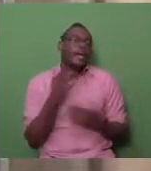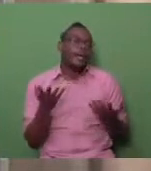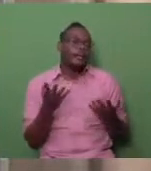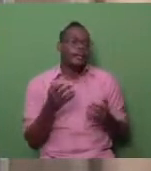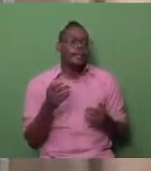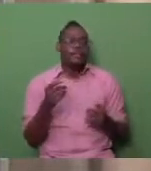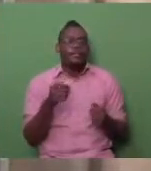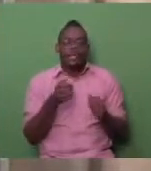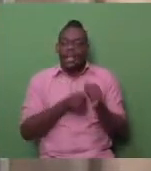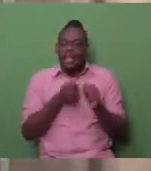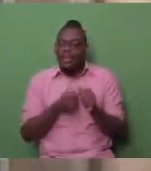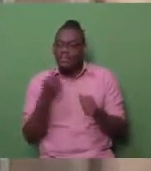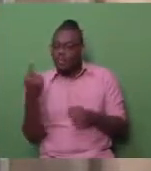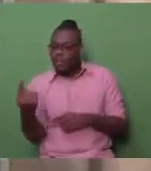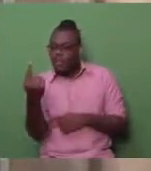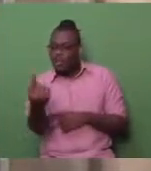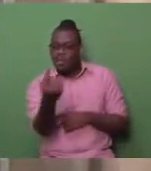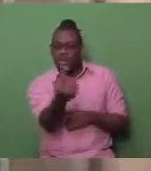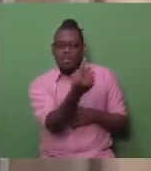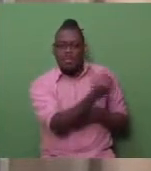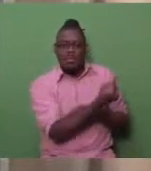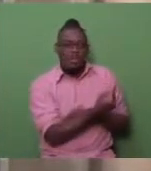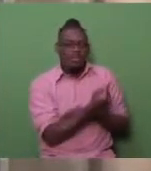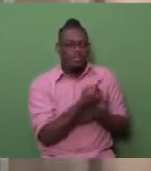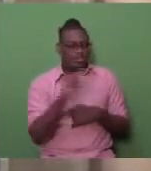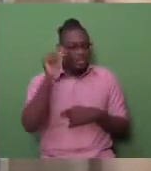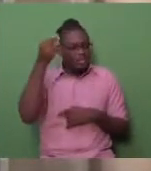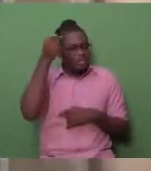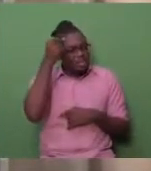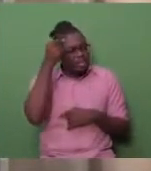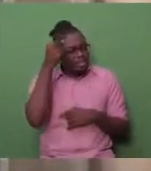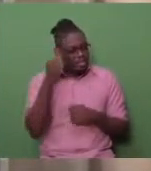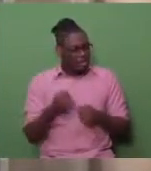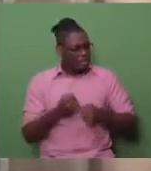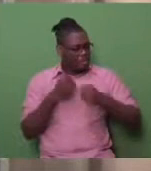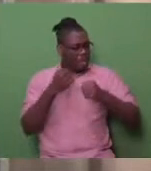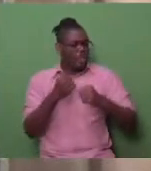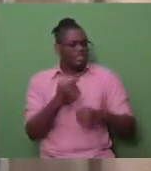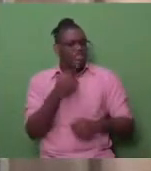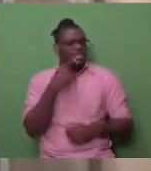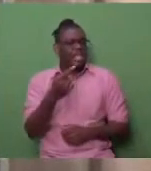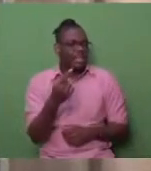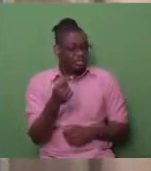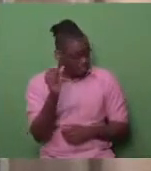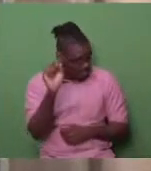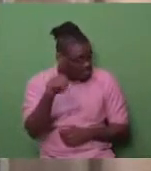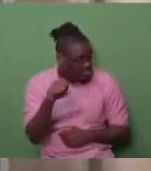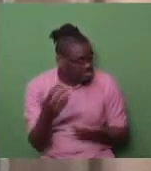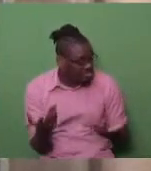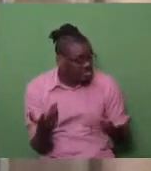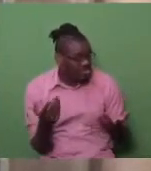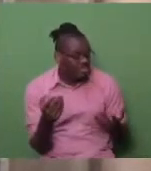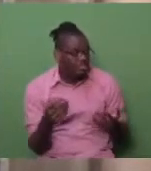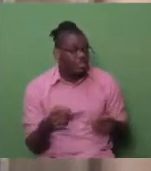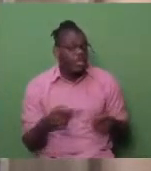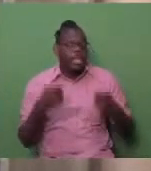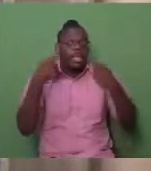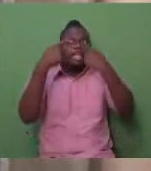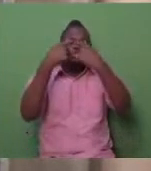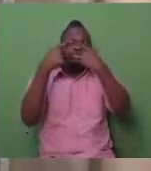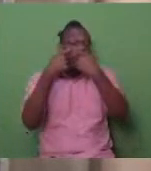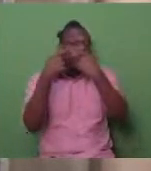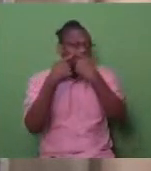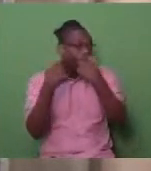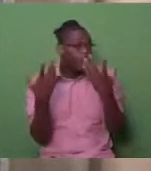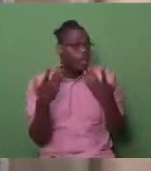Government has boldly signaled that utility rates will be increased in the near future. At a recent meeting of the JSC on land